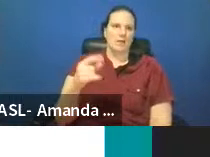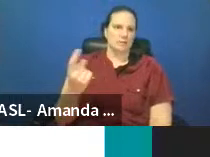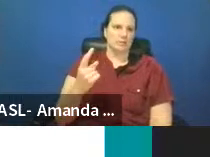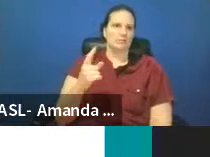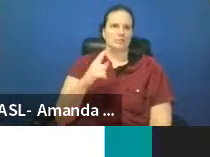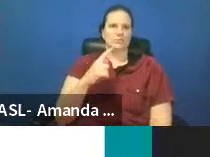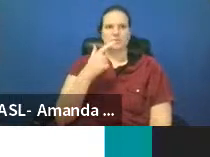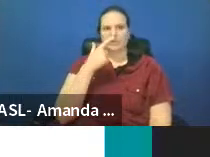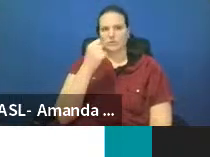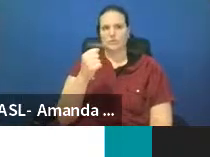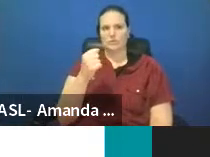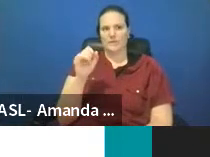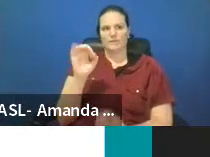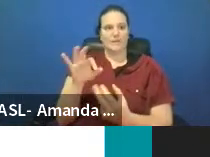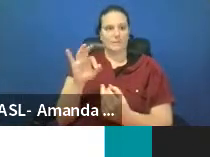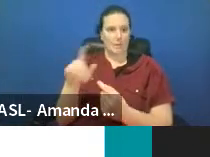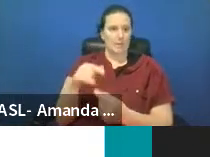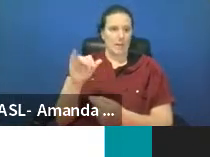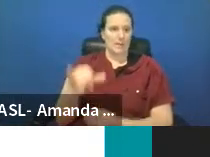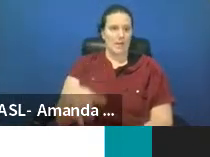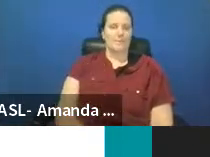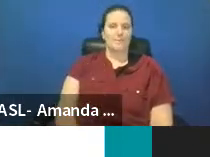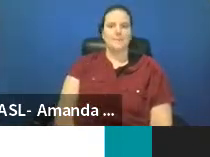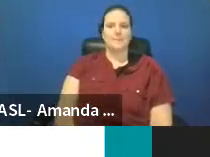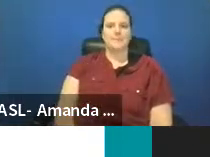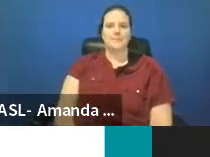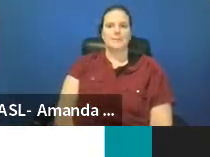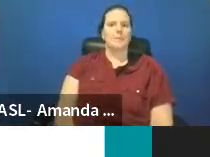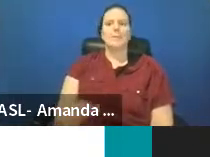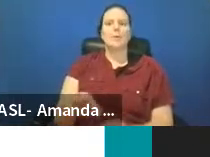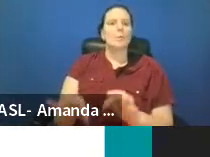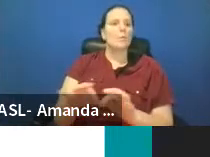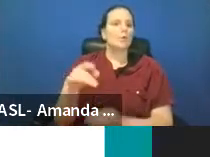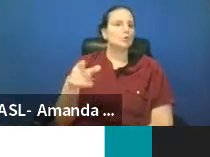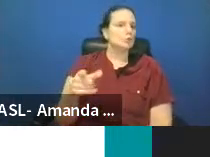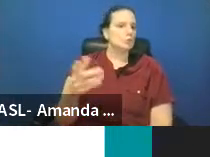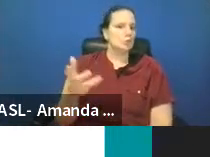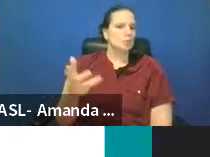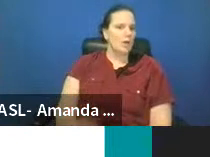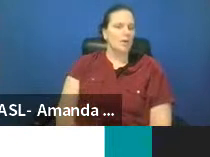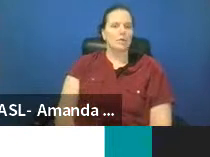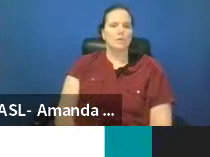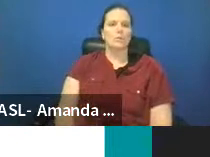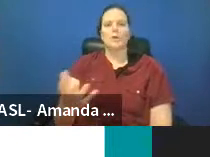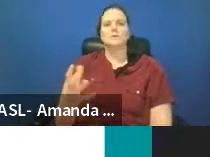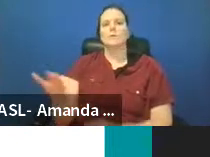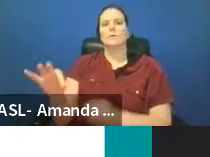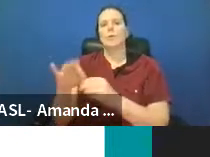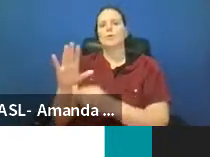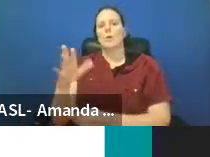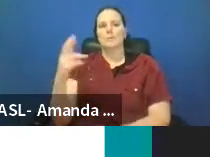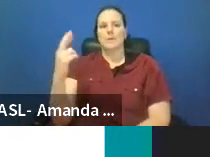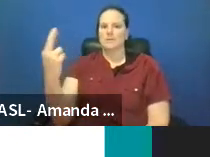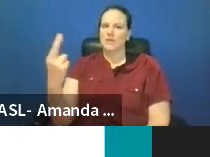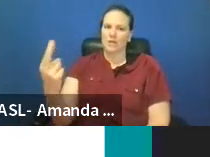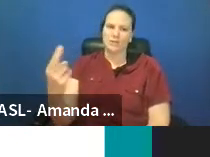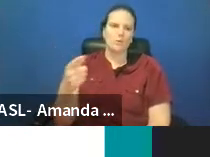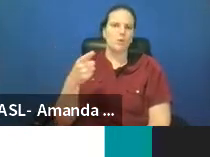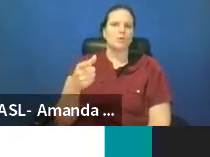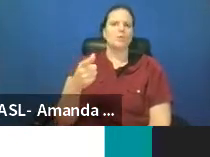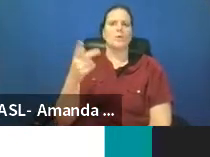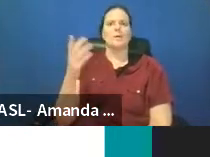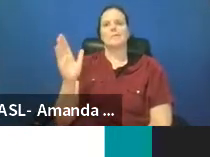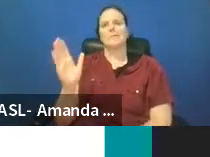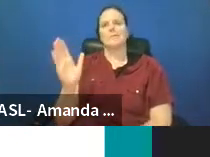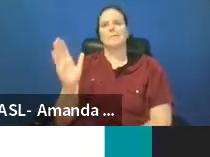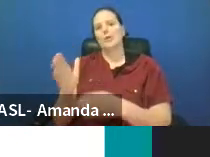really interested in getting feedback on. What might be important to you? What might be important to your best friend or your partner